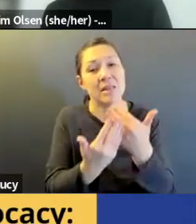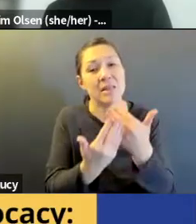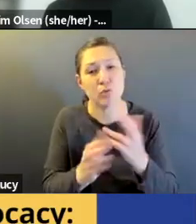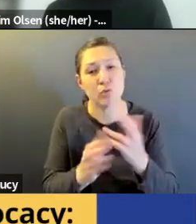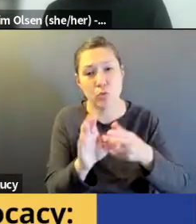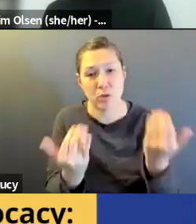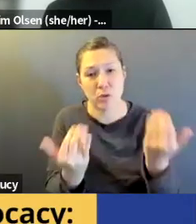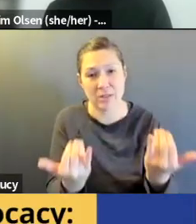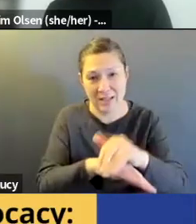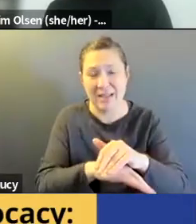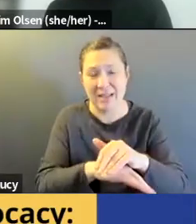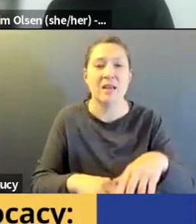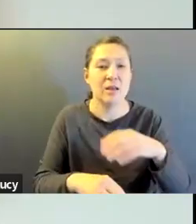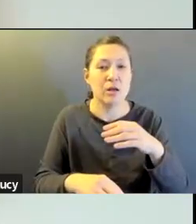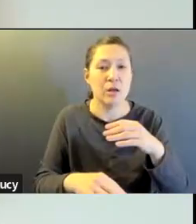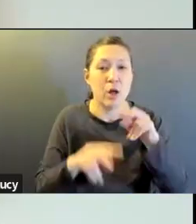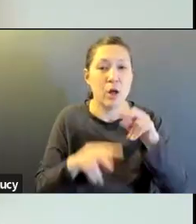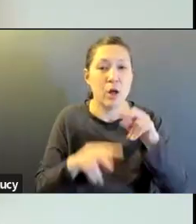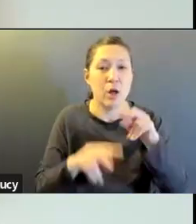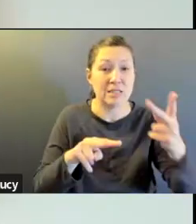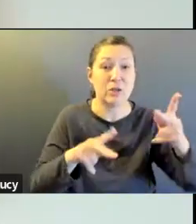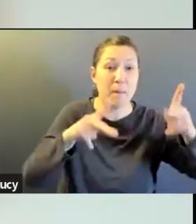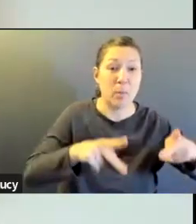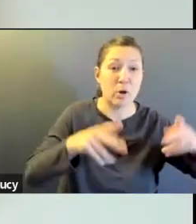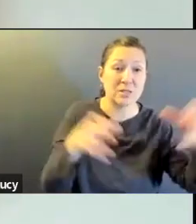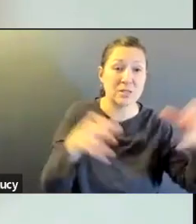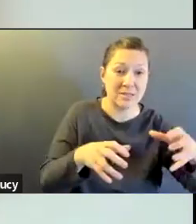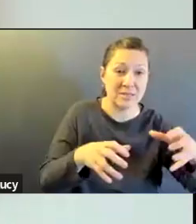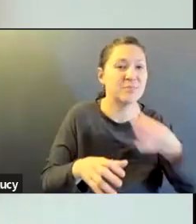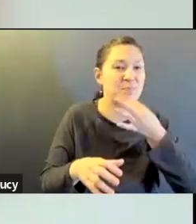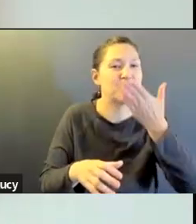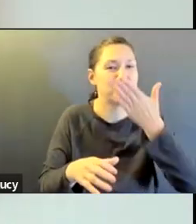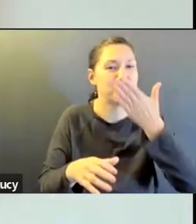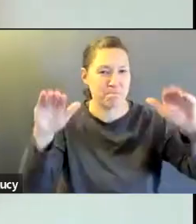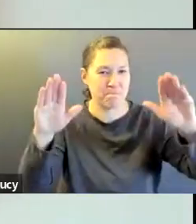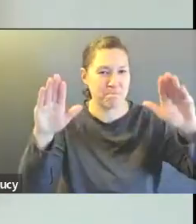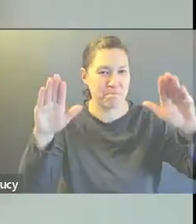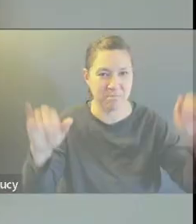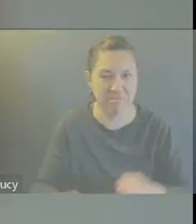here. We look forward to seeing you face to face real soon. Have a good rest of your day. Bye, everybody.